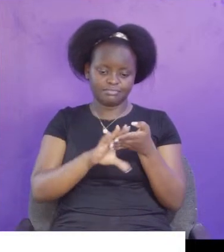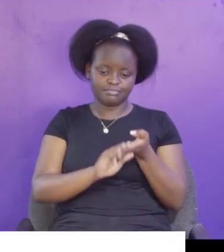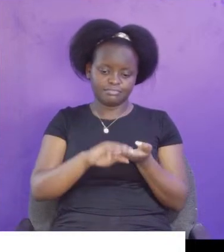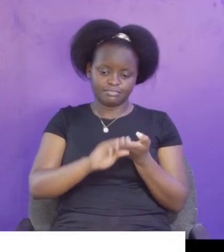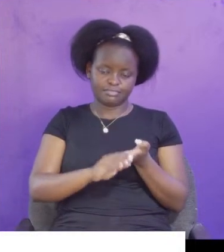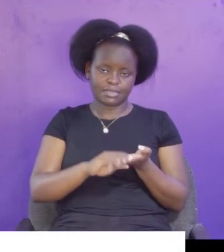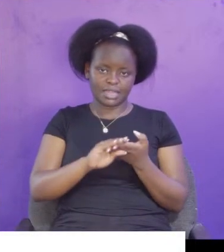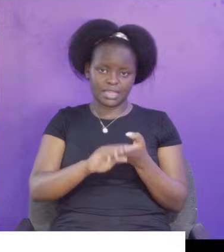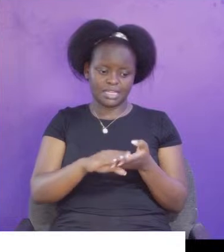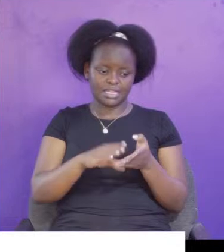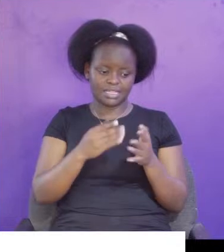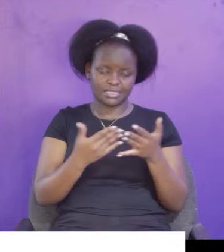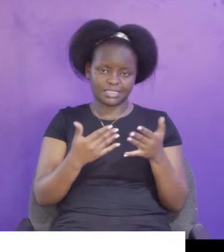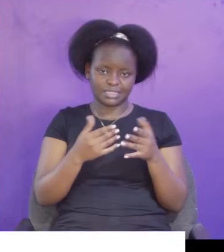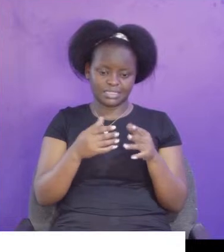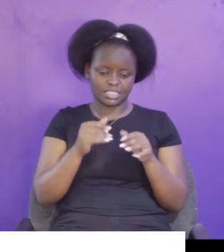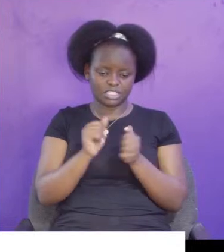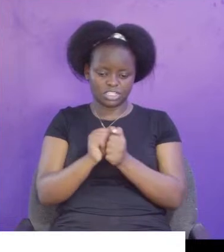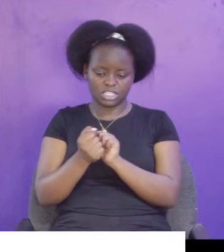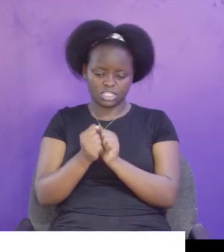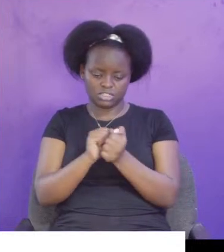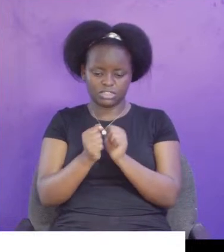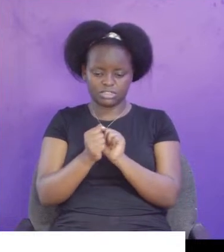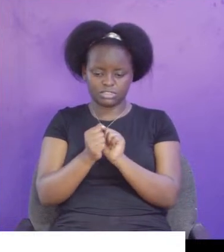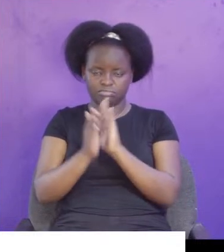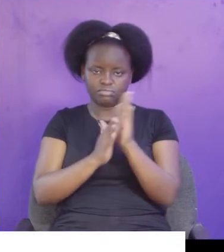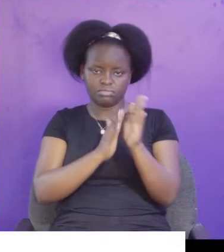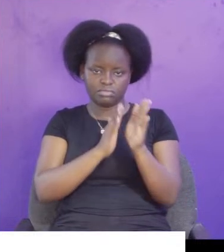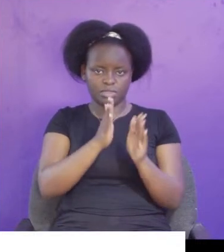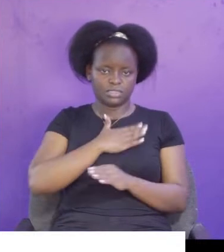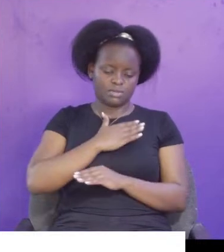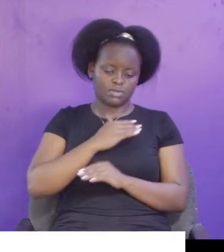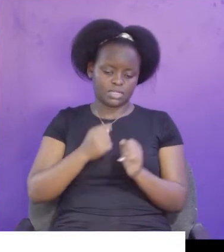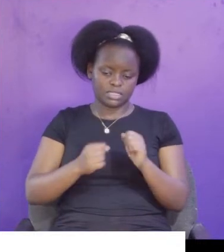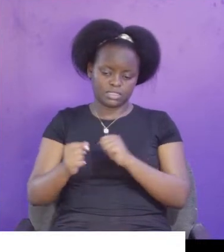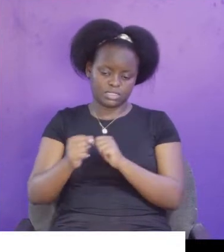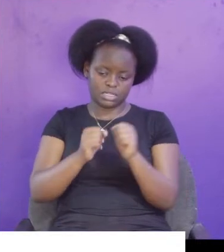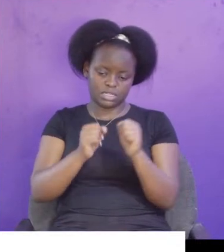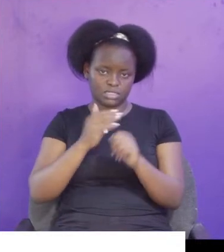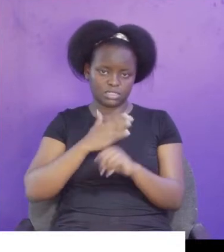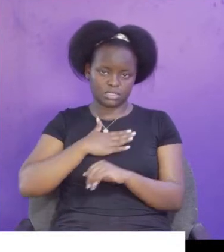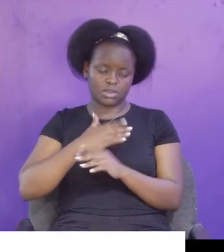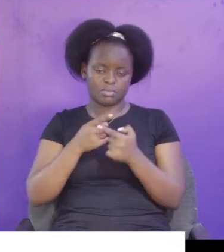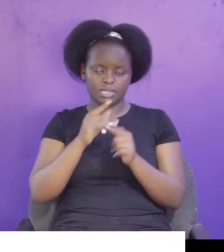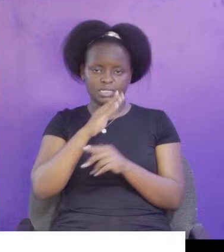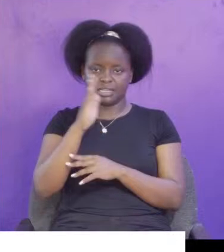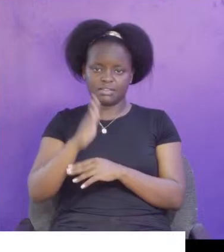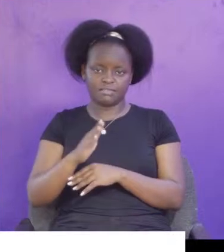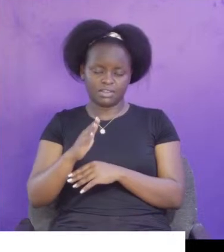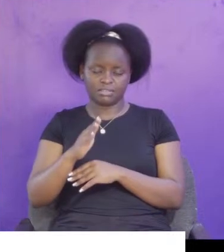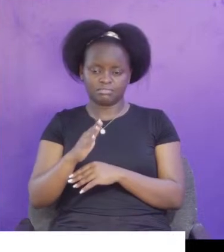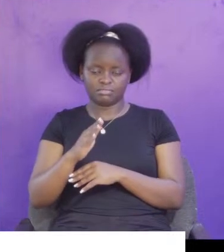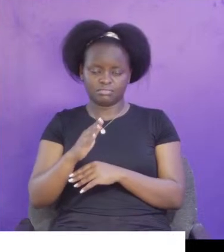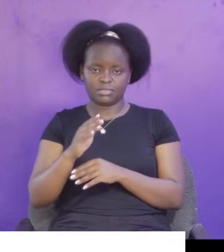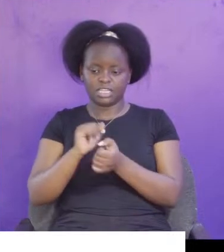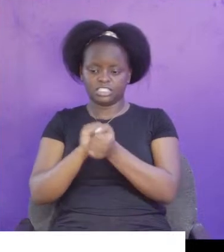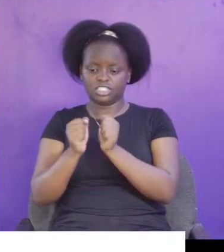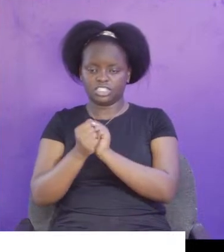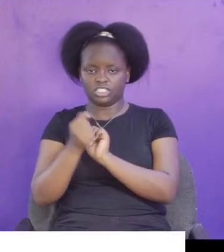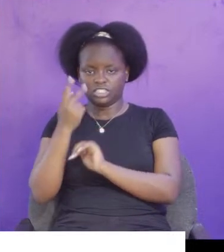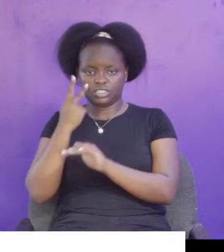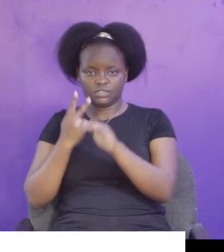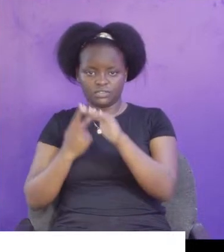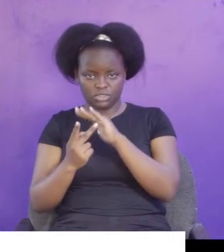means, our plans, and our strategies, but never compromising our mission.